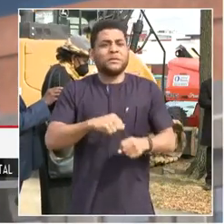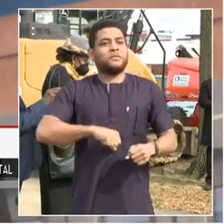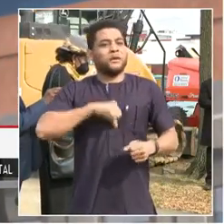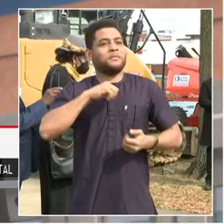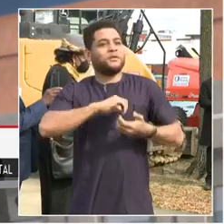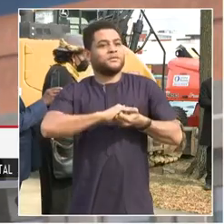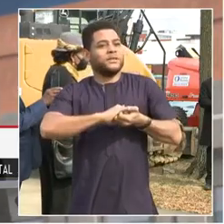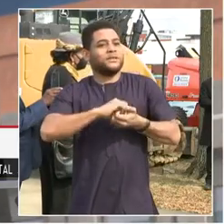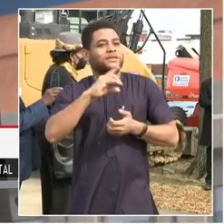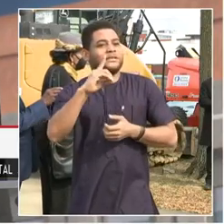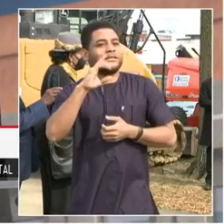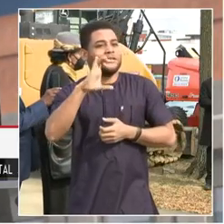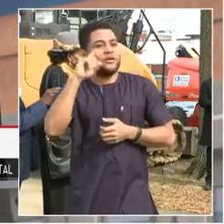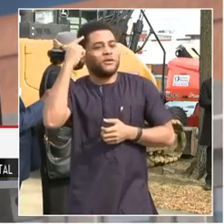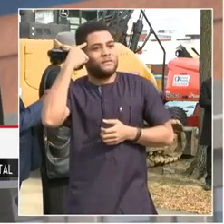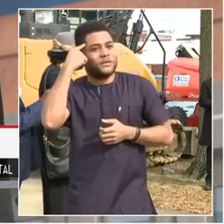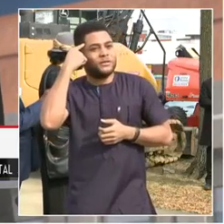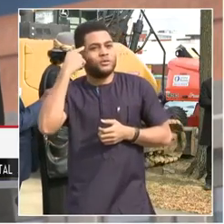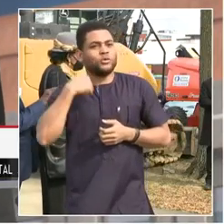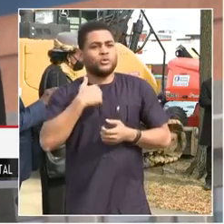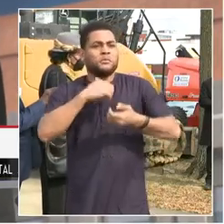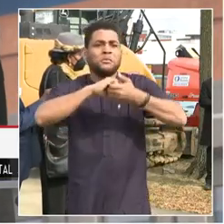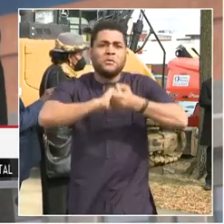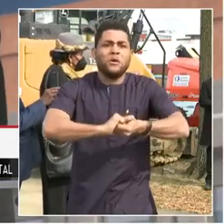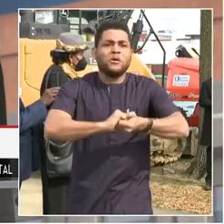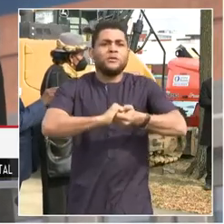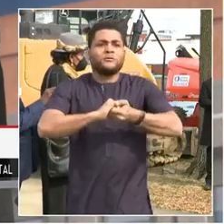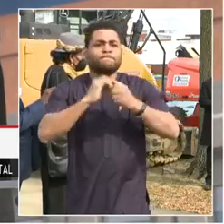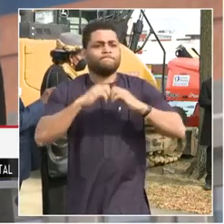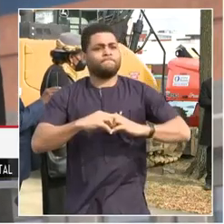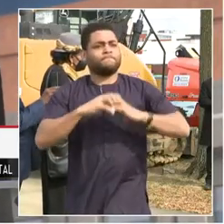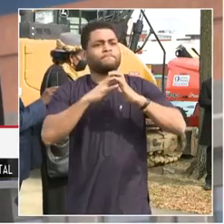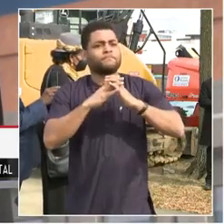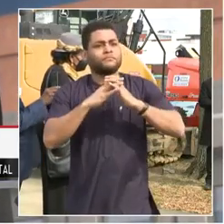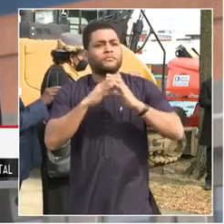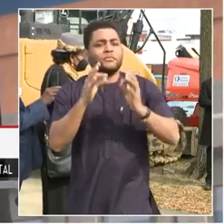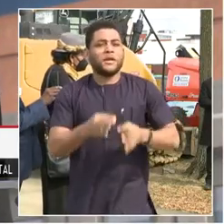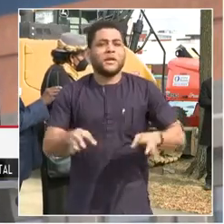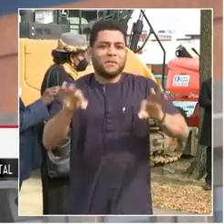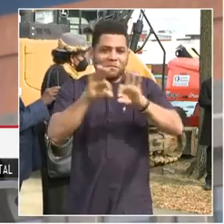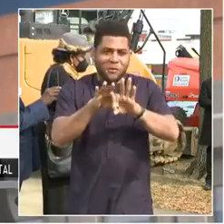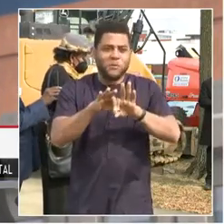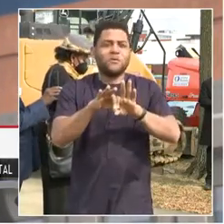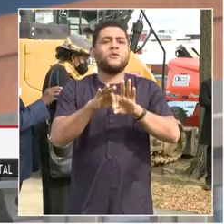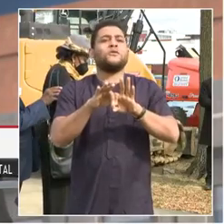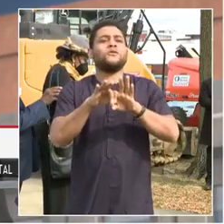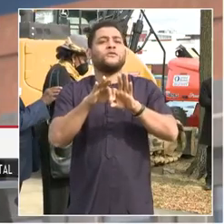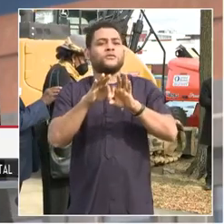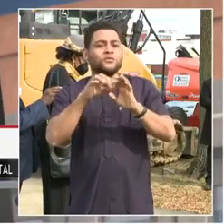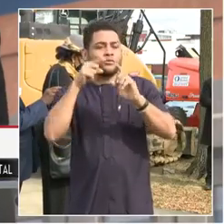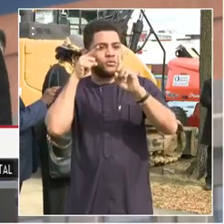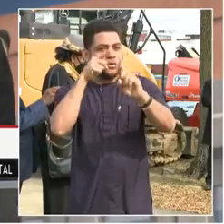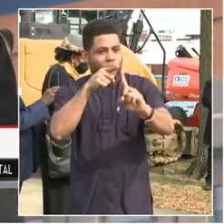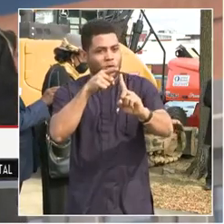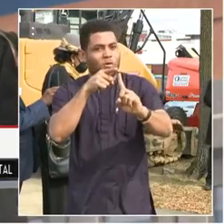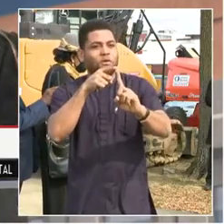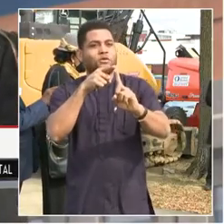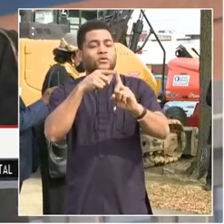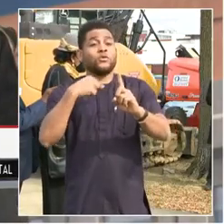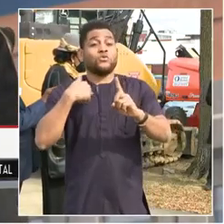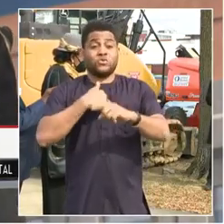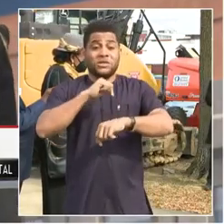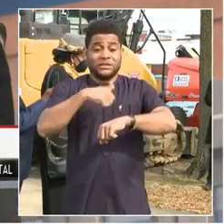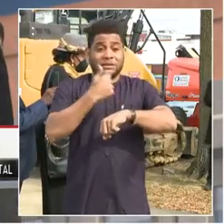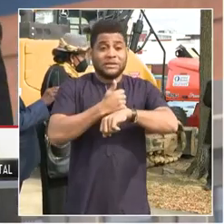the District of Columbia on this important initiative to create an integrated academic medical network of